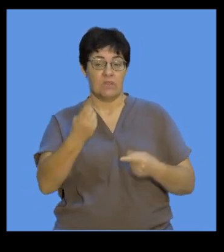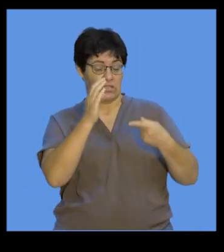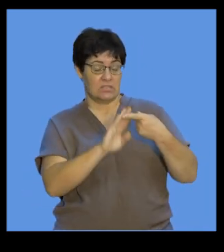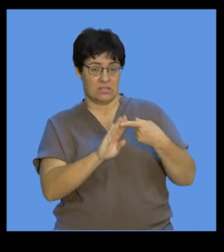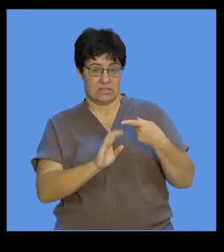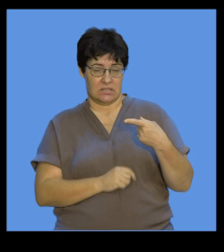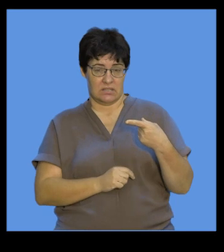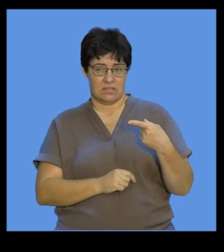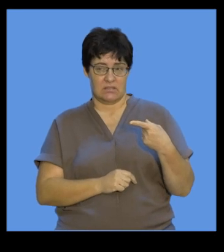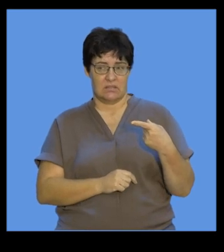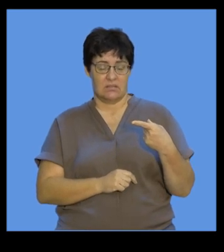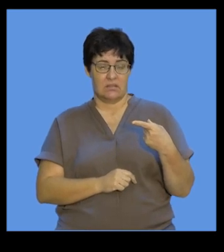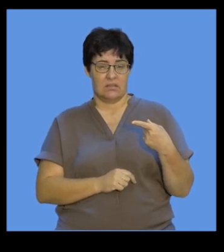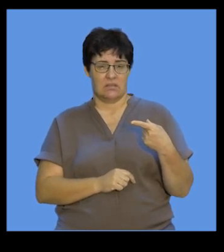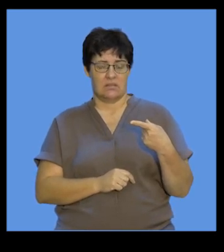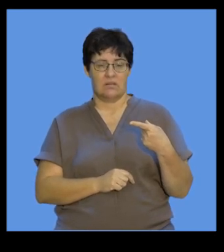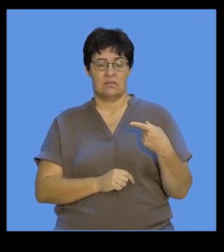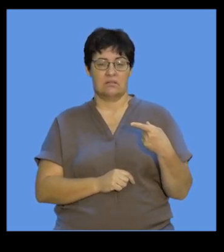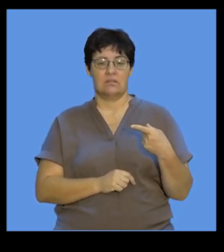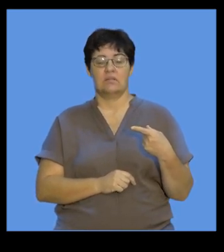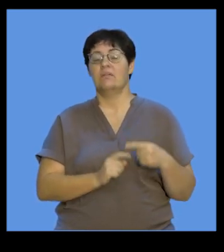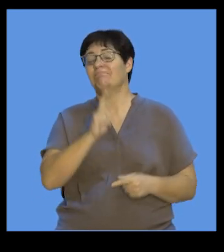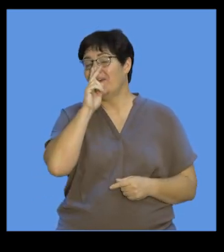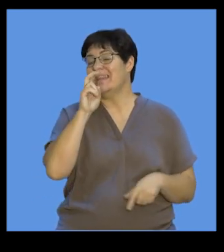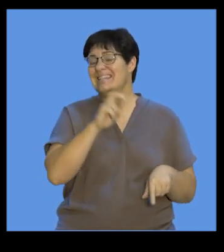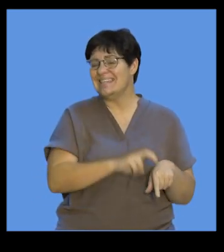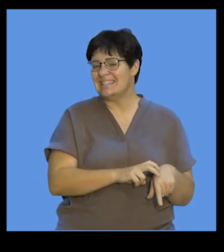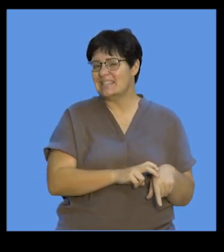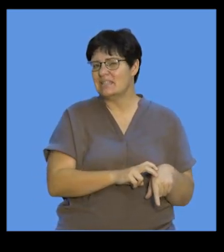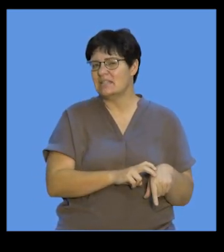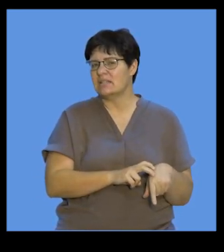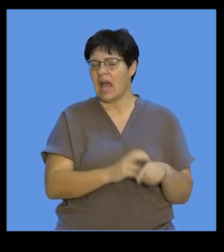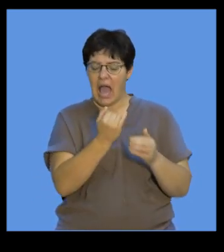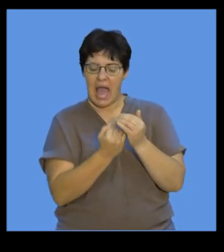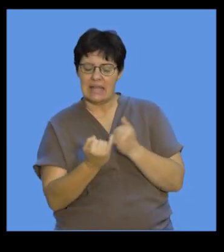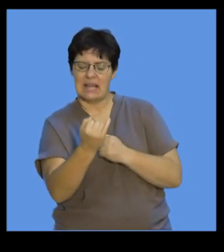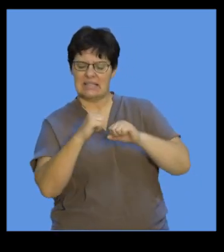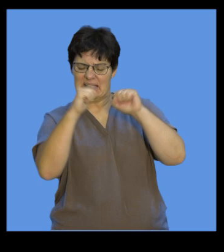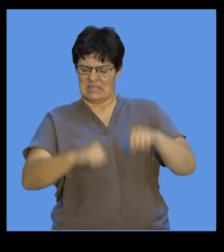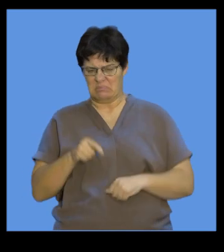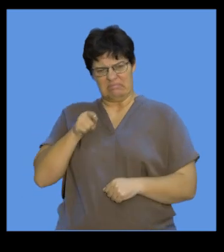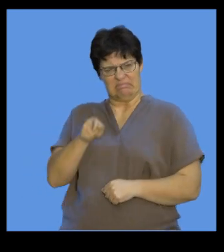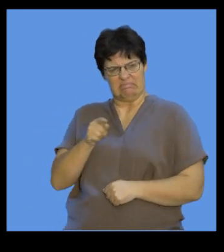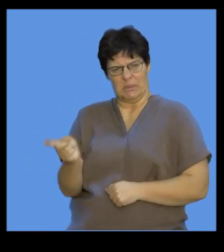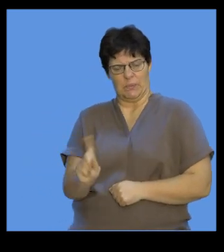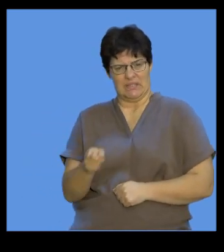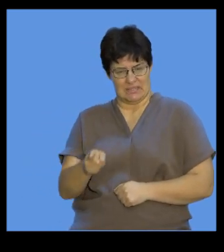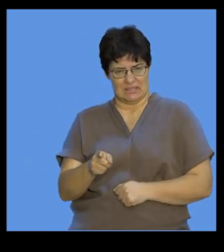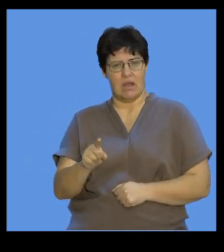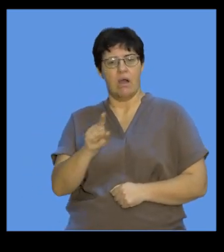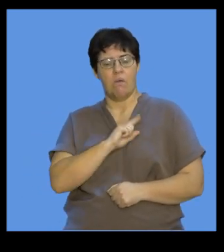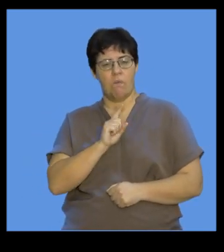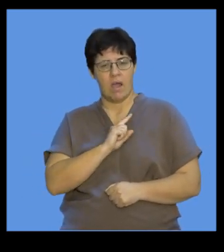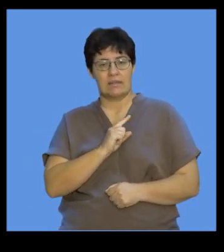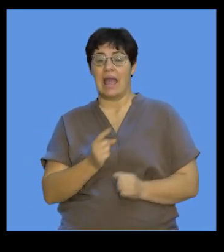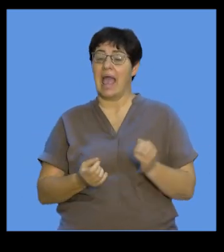all, what we're going to look at with this is we need to define what an isolated system is, okay, because it only happens